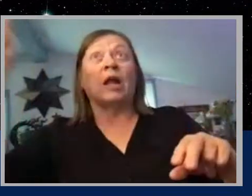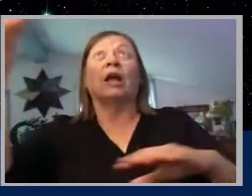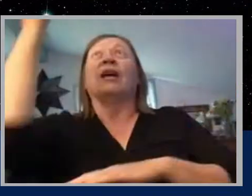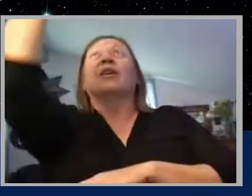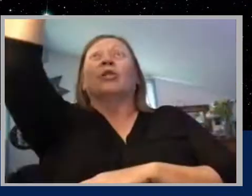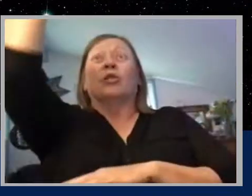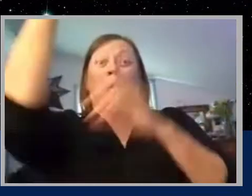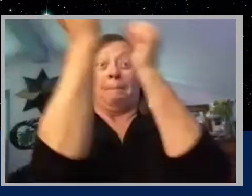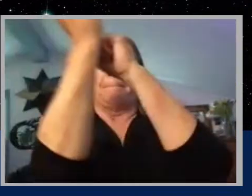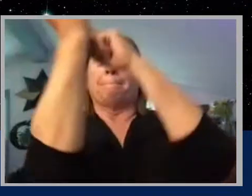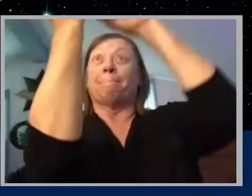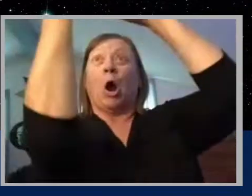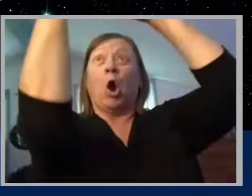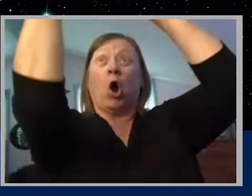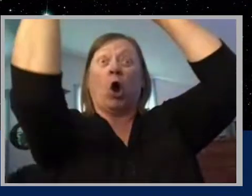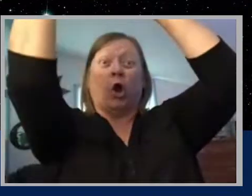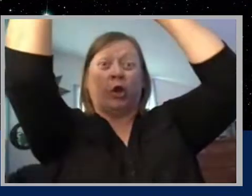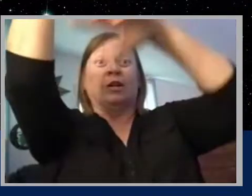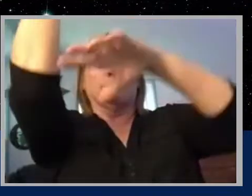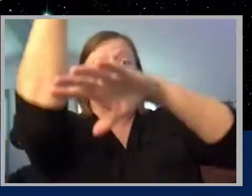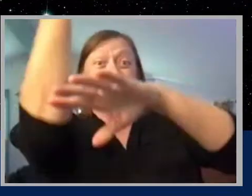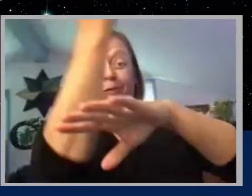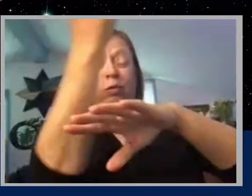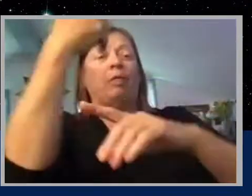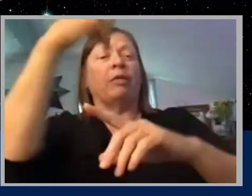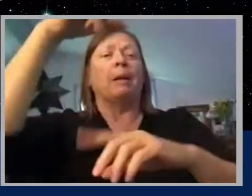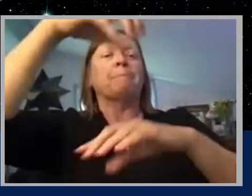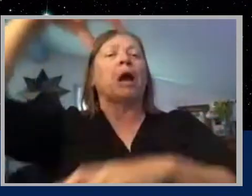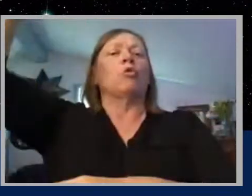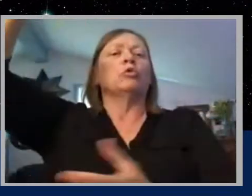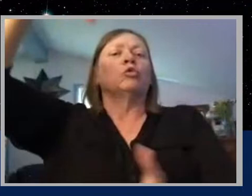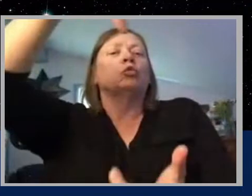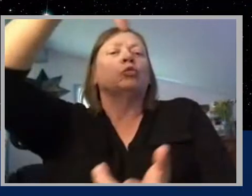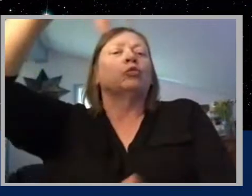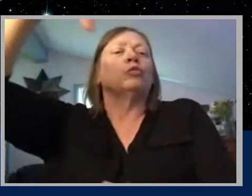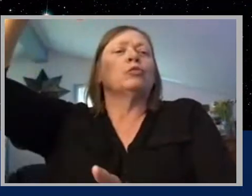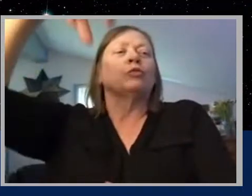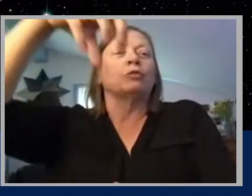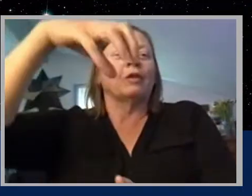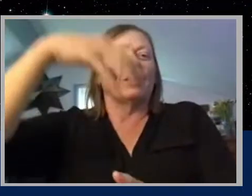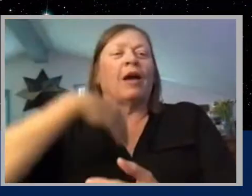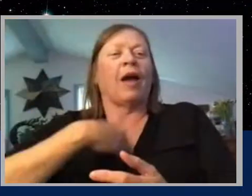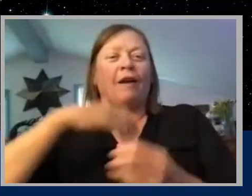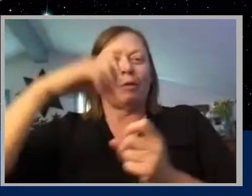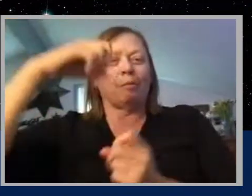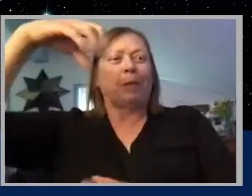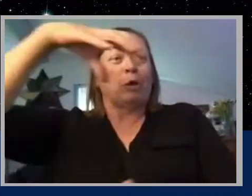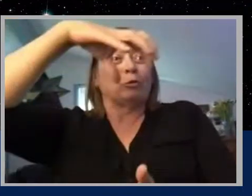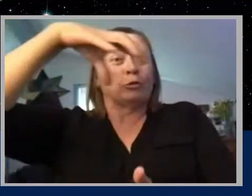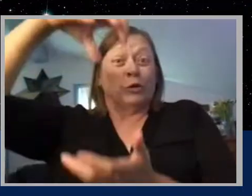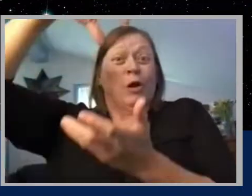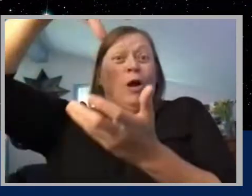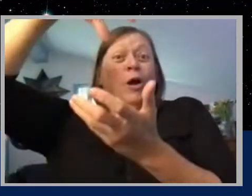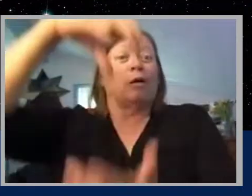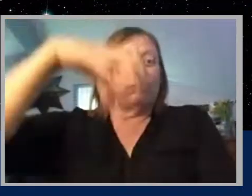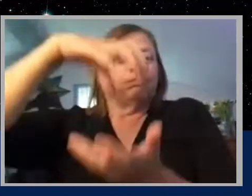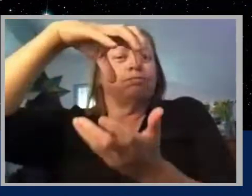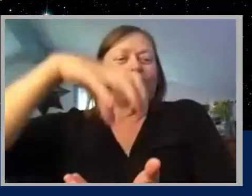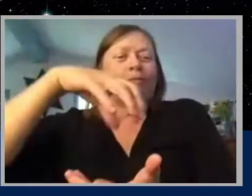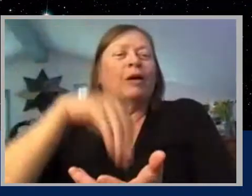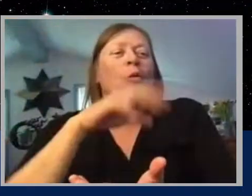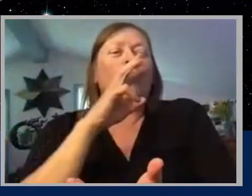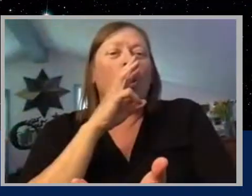atmosphere, watching it come down under its parachutes and land out in the water. Those vessels are just